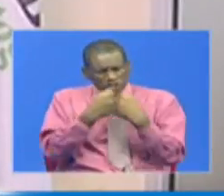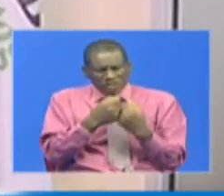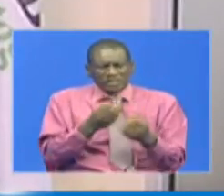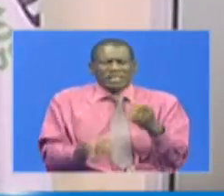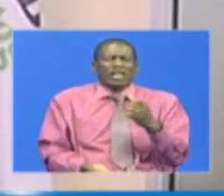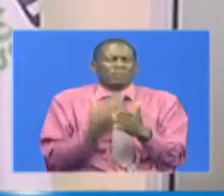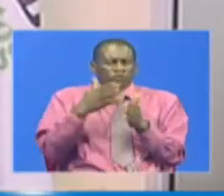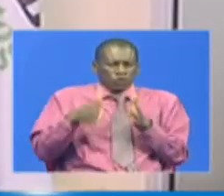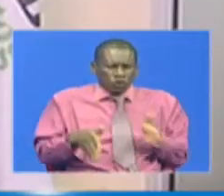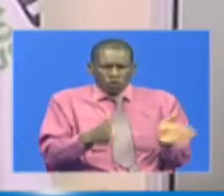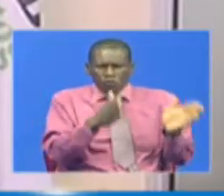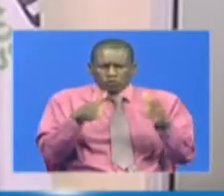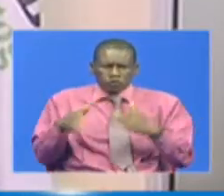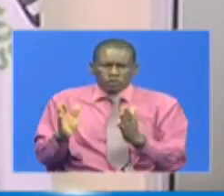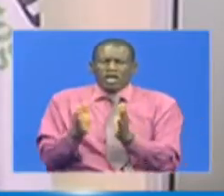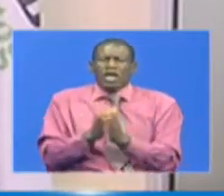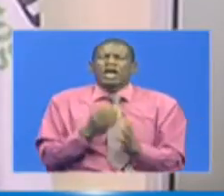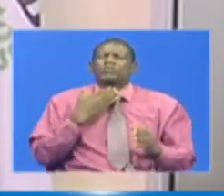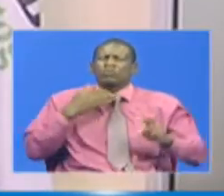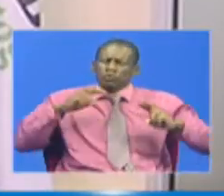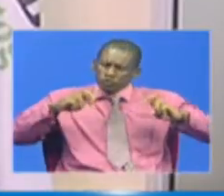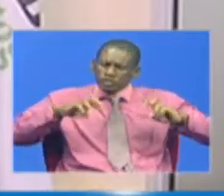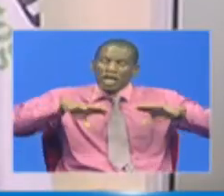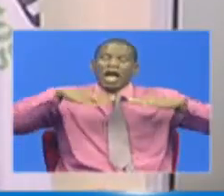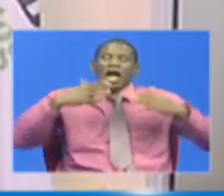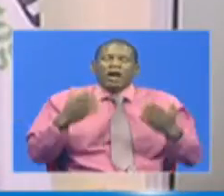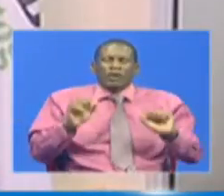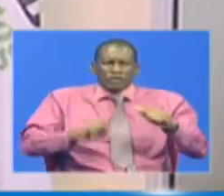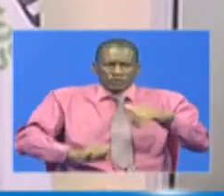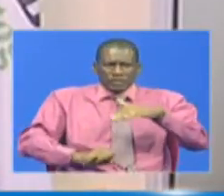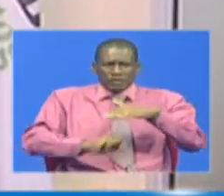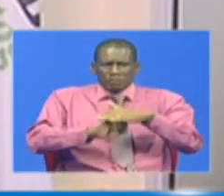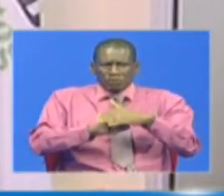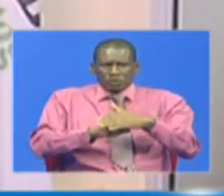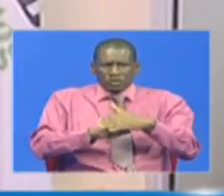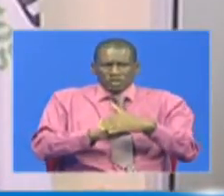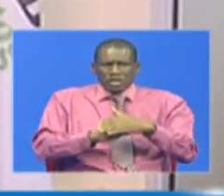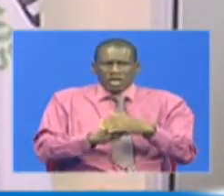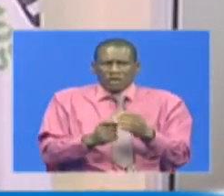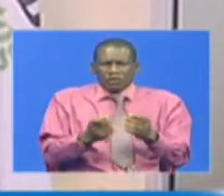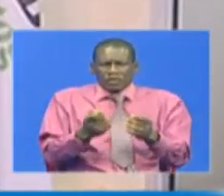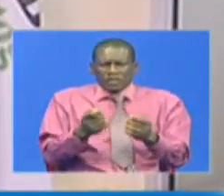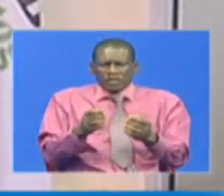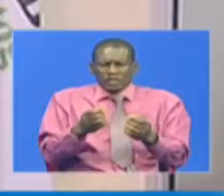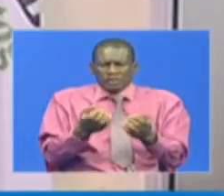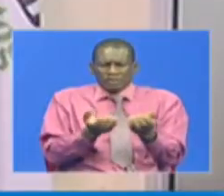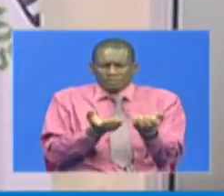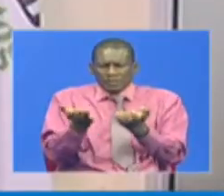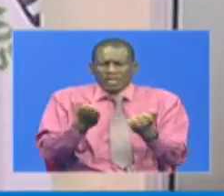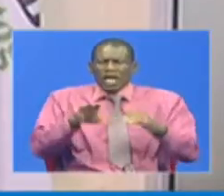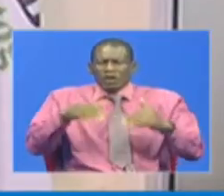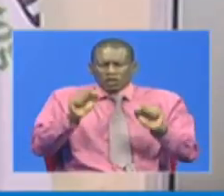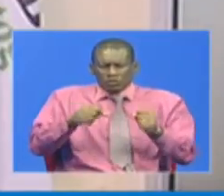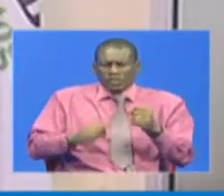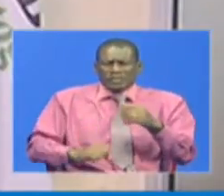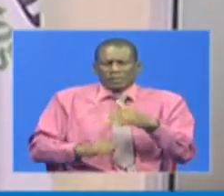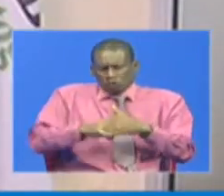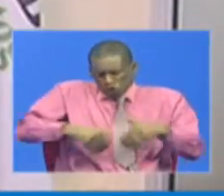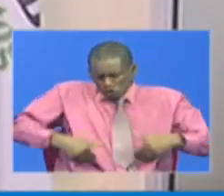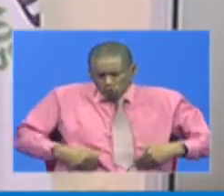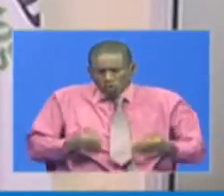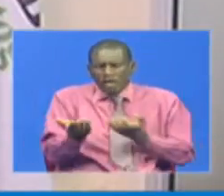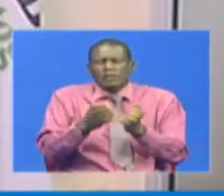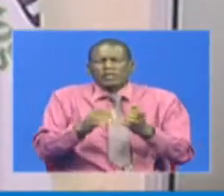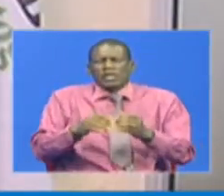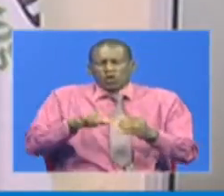opportunities. And we want to look at how do we support our youth in business? How do we support women in business? We want to look at